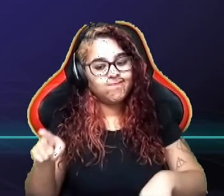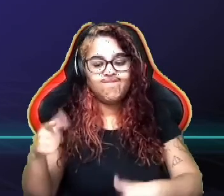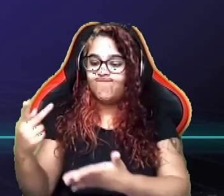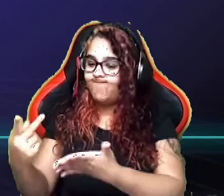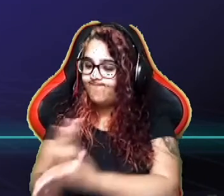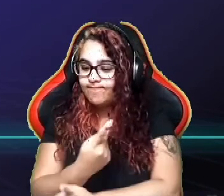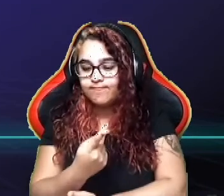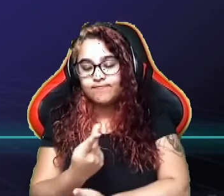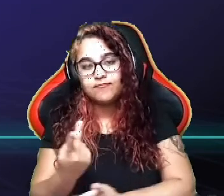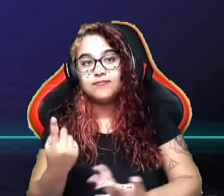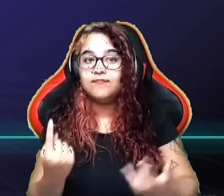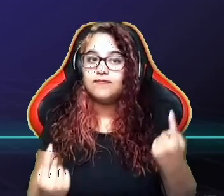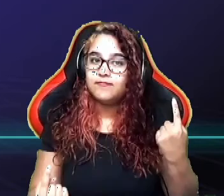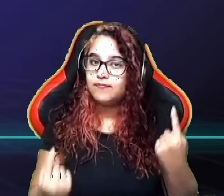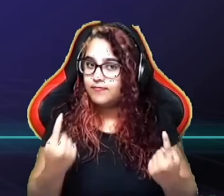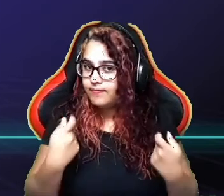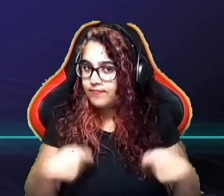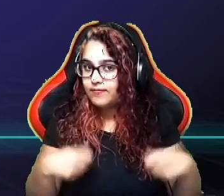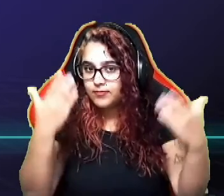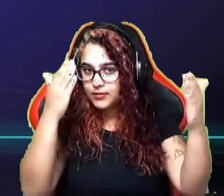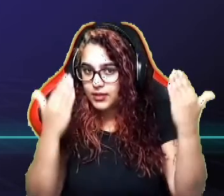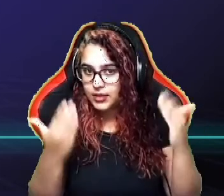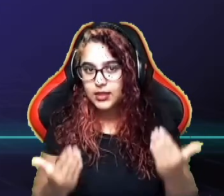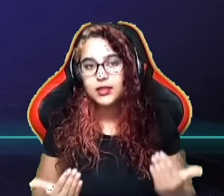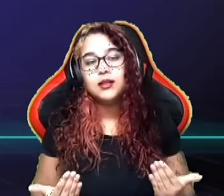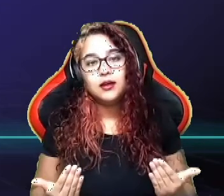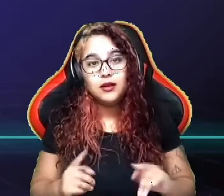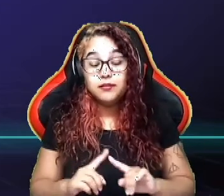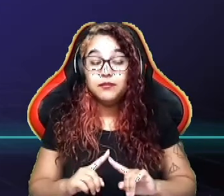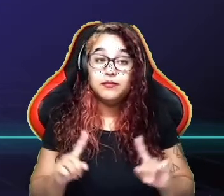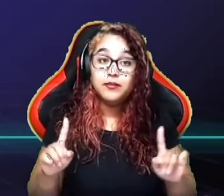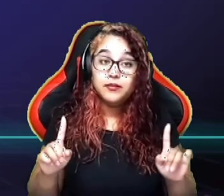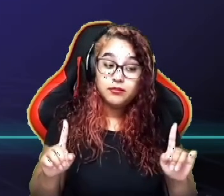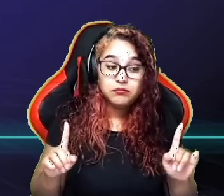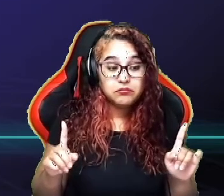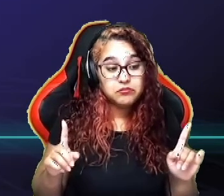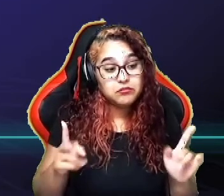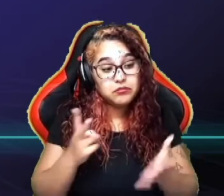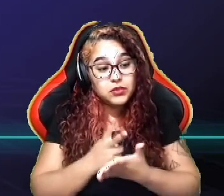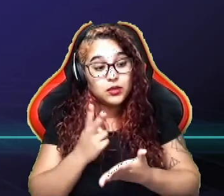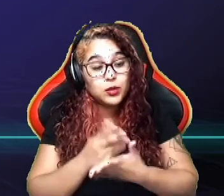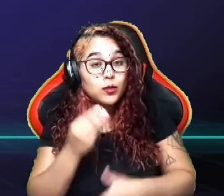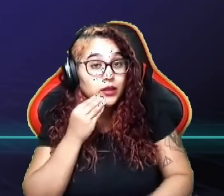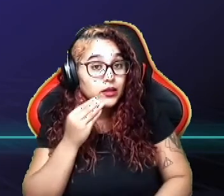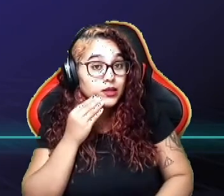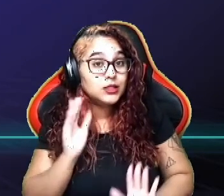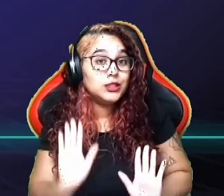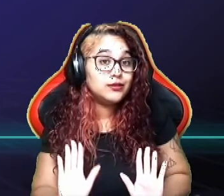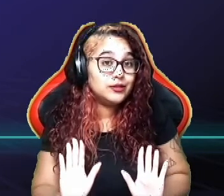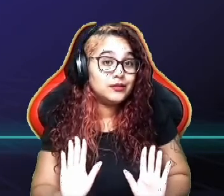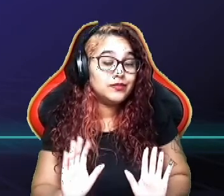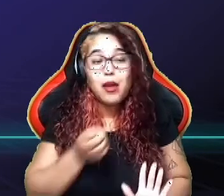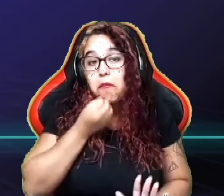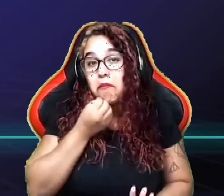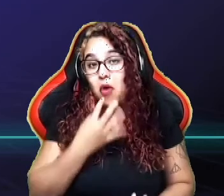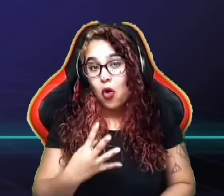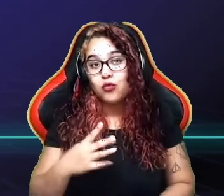may work, what might go wrong, but it's always an option. It's good to